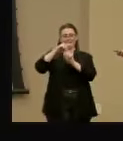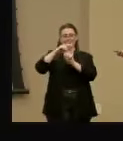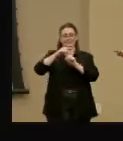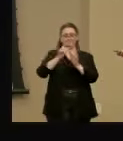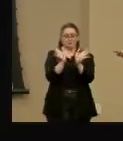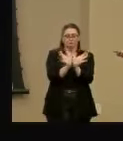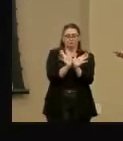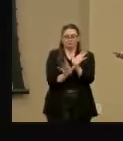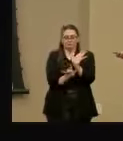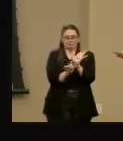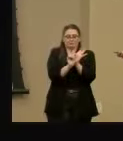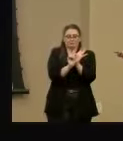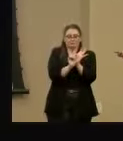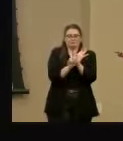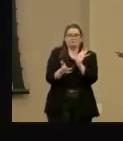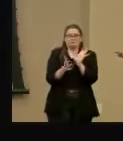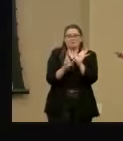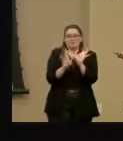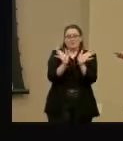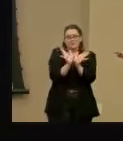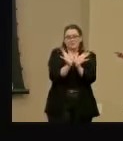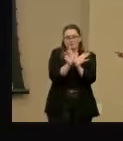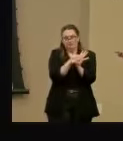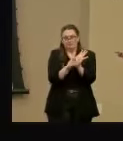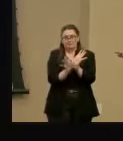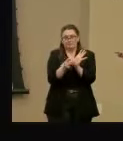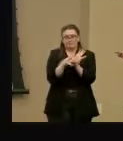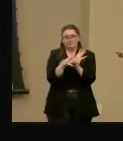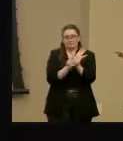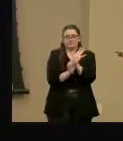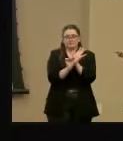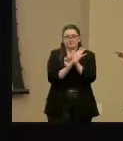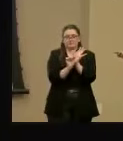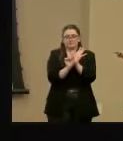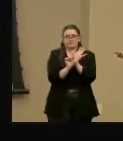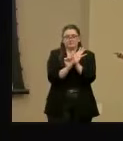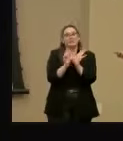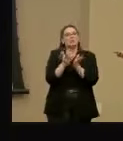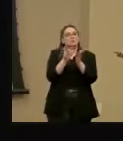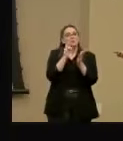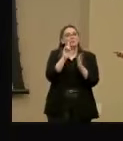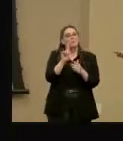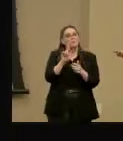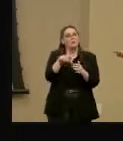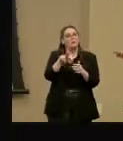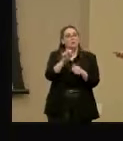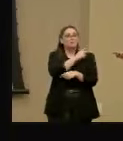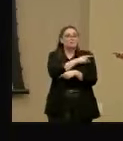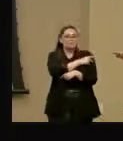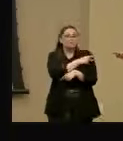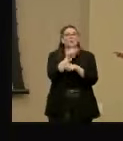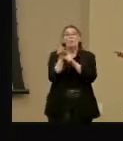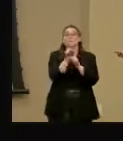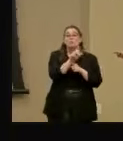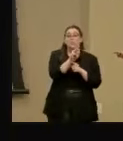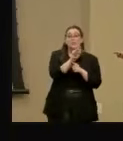that women can have an OB-GYN place in their uterus. And this is extremely effective and is recommended for lupus patients. And also the mini